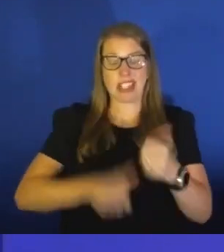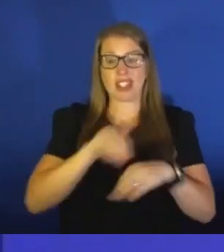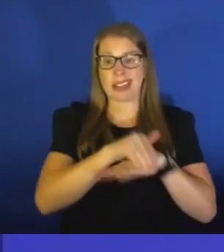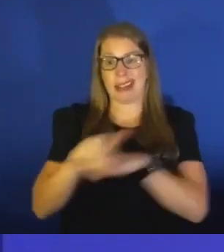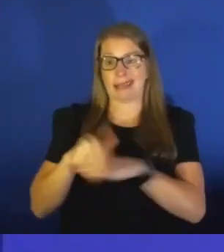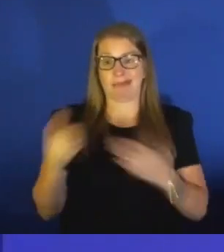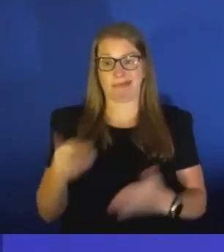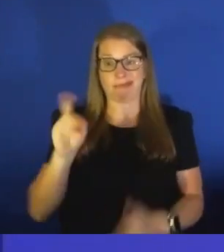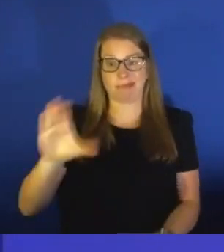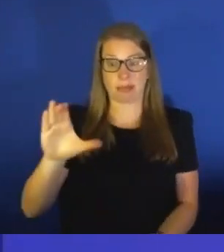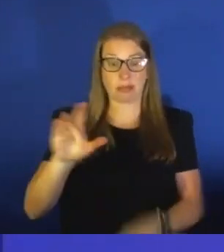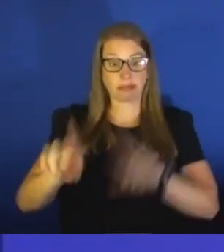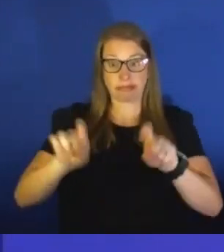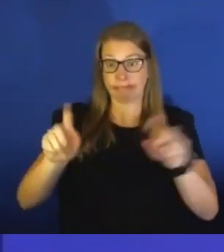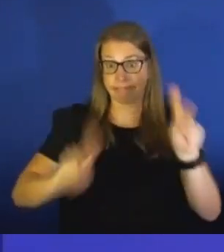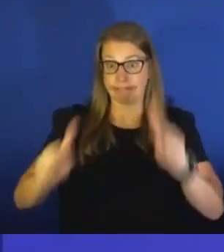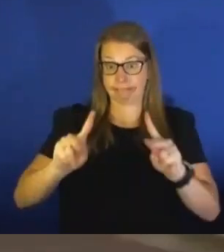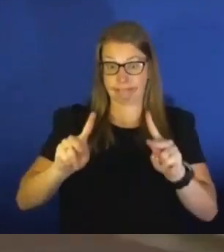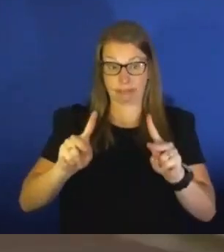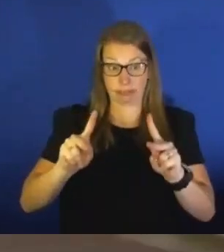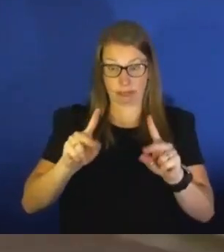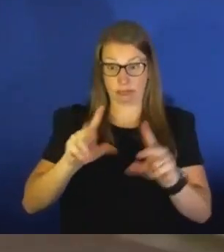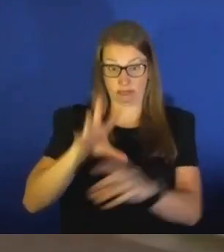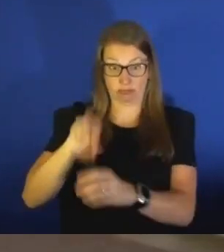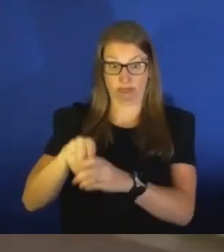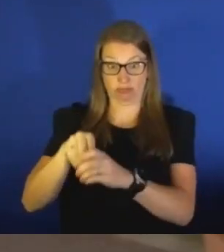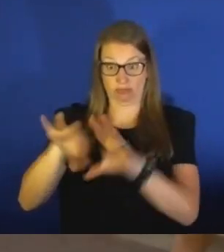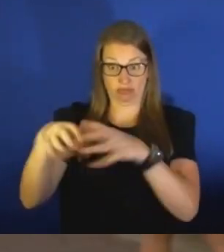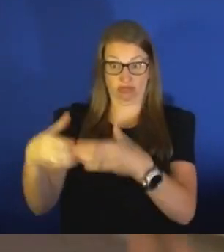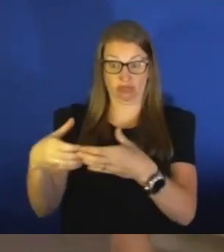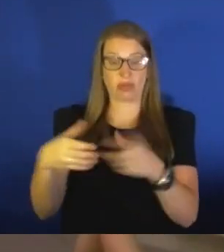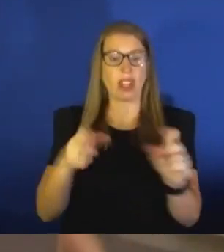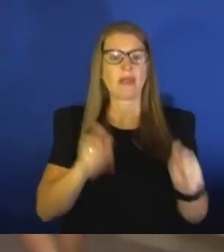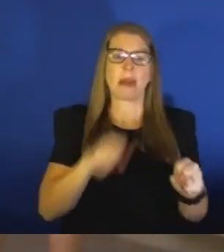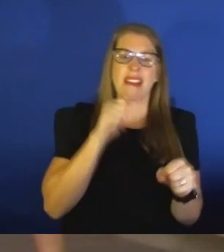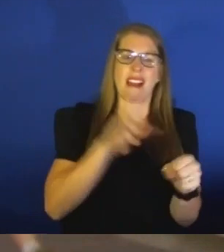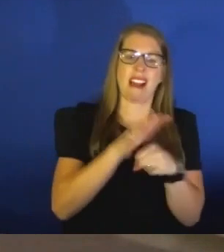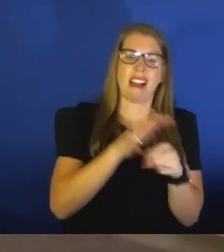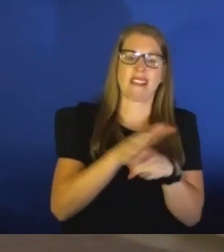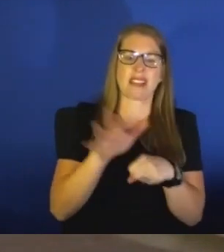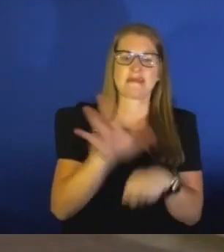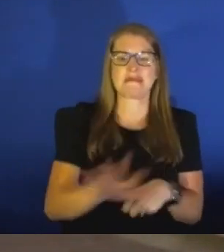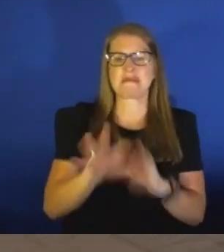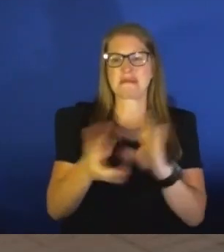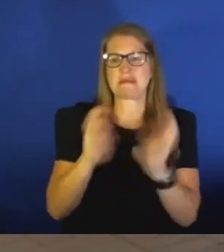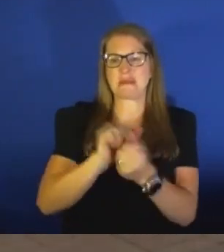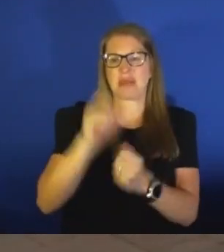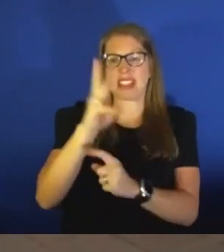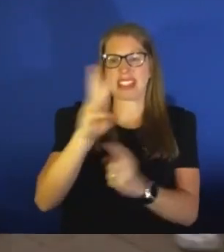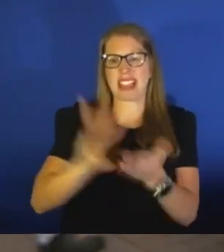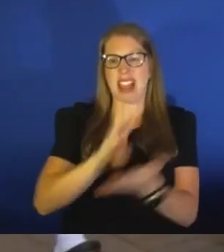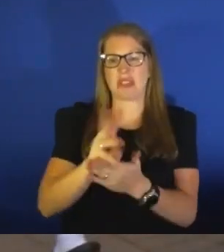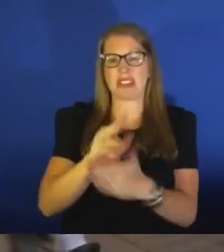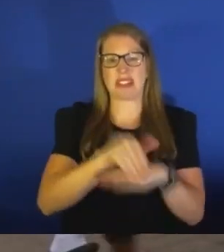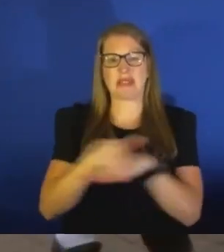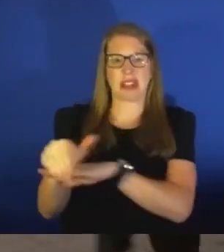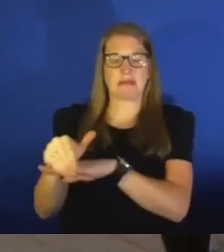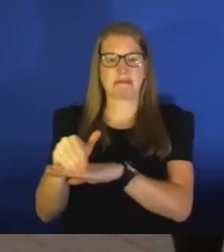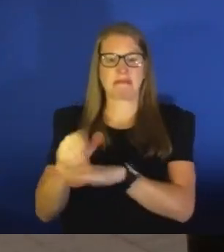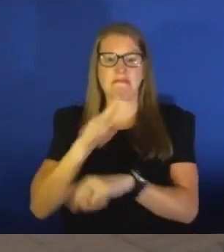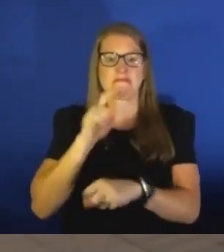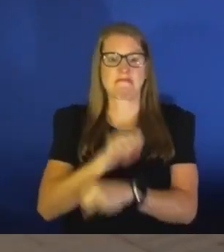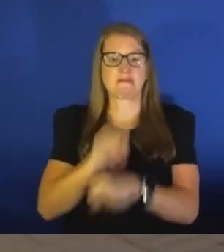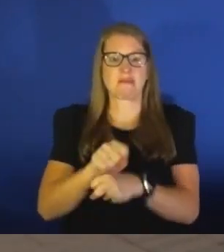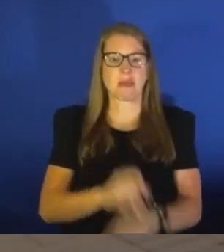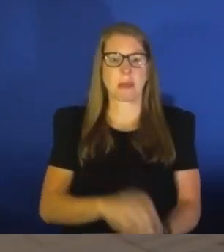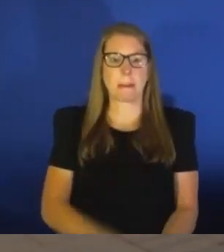they too fall into that category. Probably not enough. I think I probably average about 6 hours a night, maybe. Actually, it's the kind of a